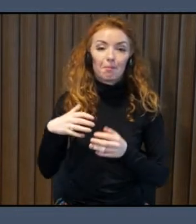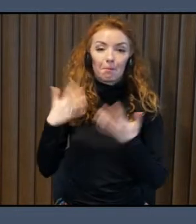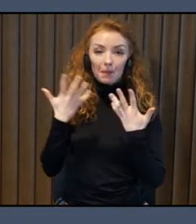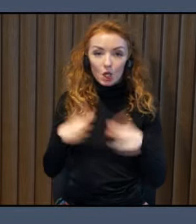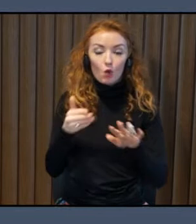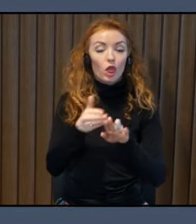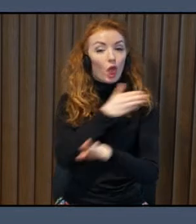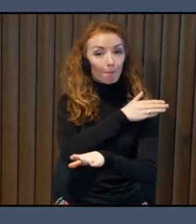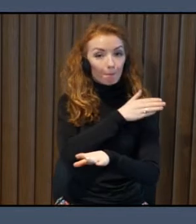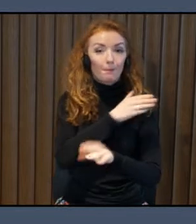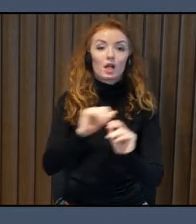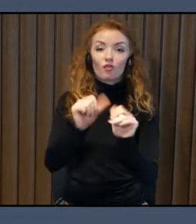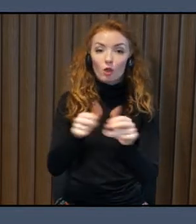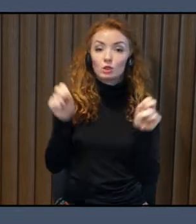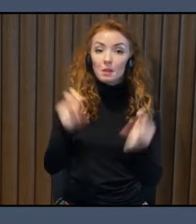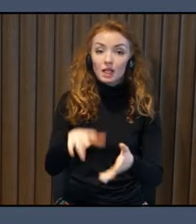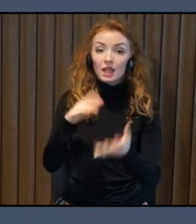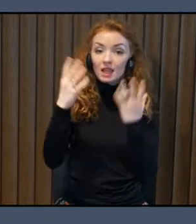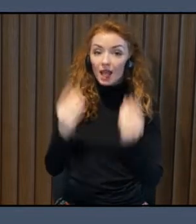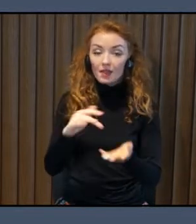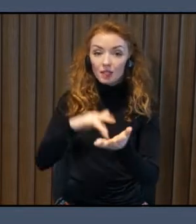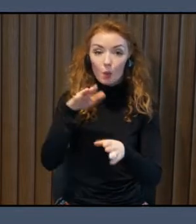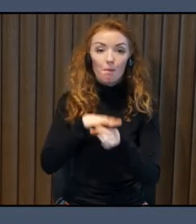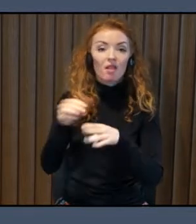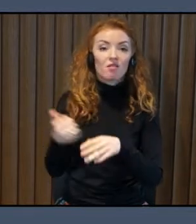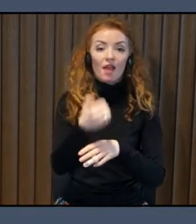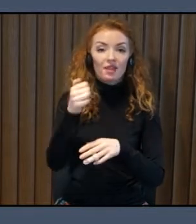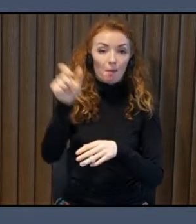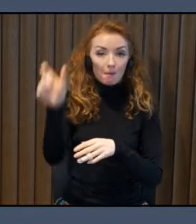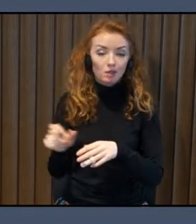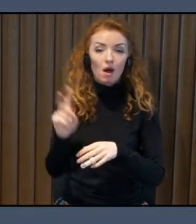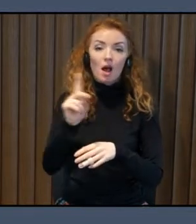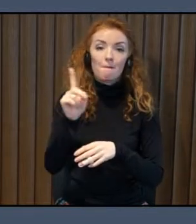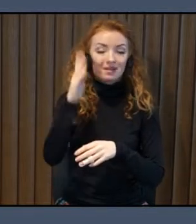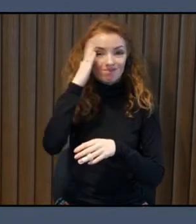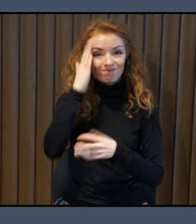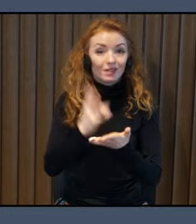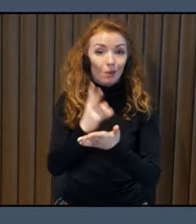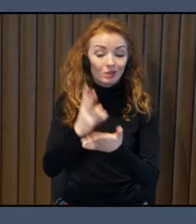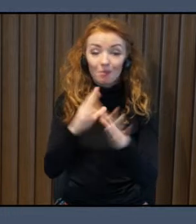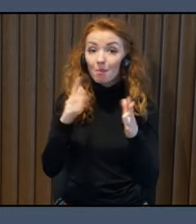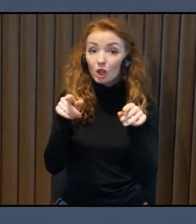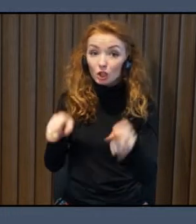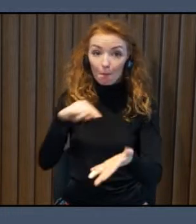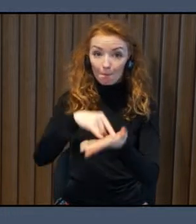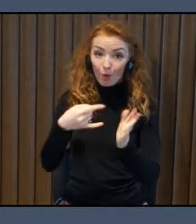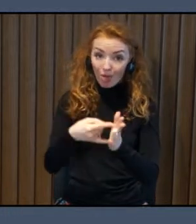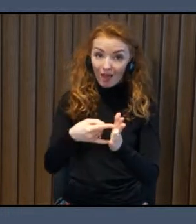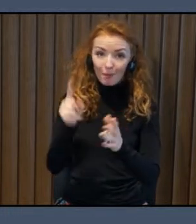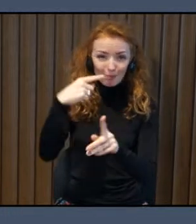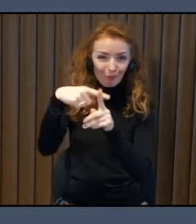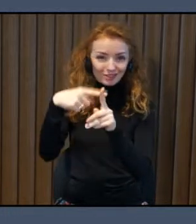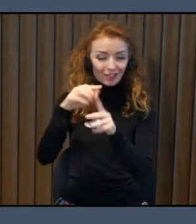The municipality already before created a special day center for grown-ups